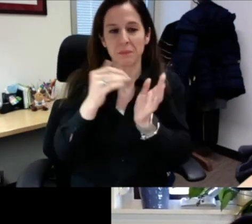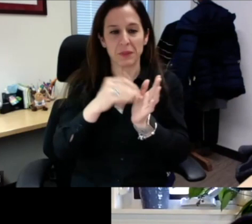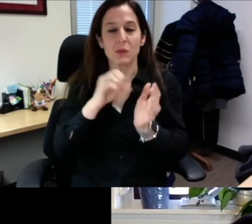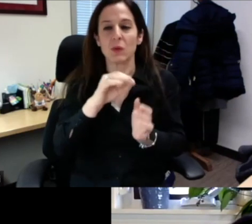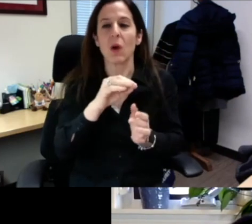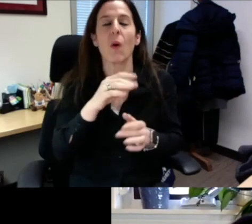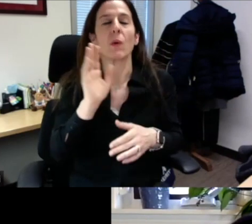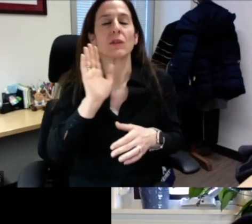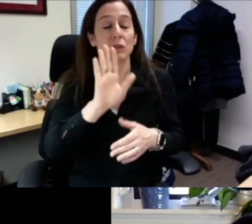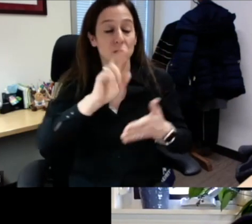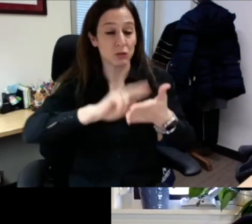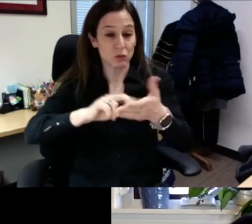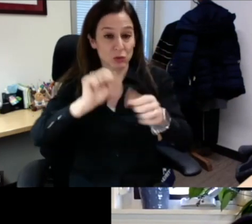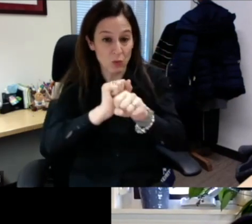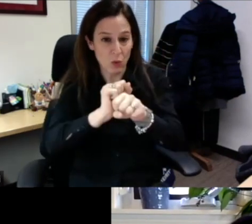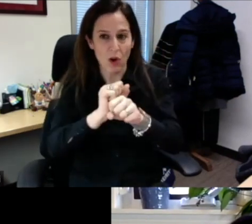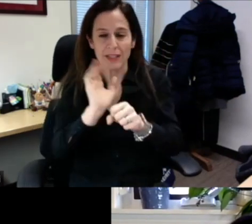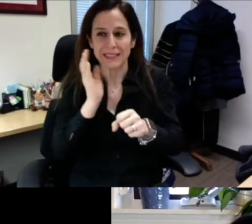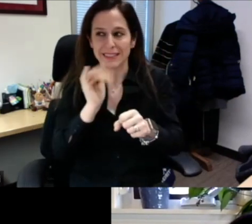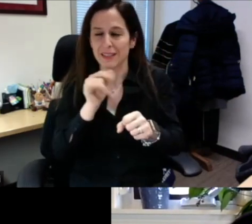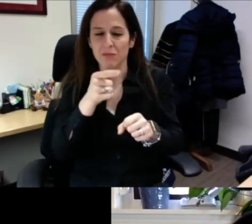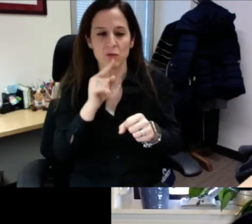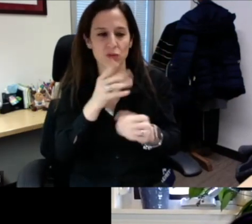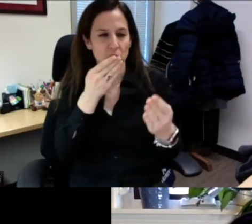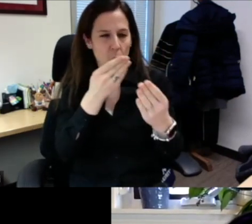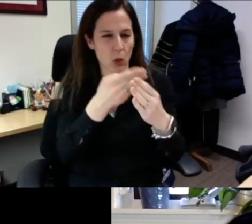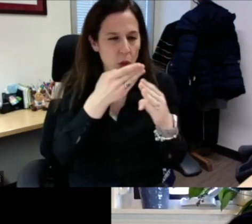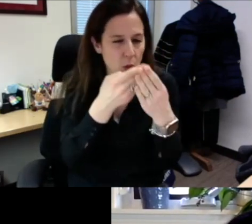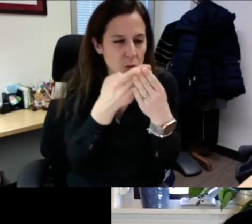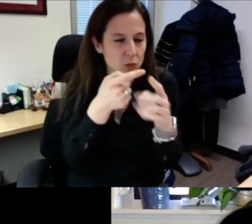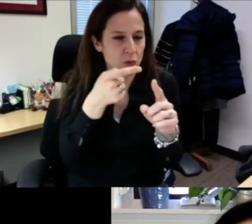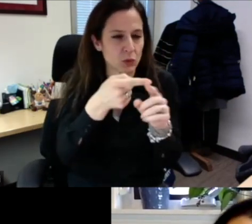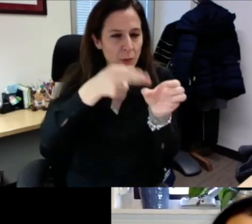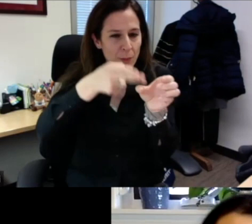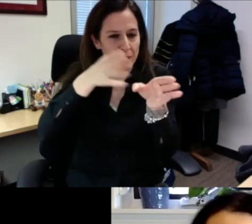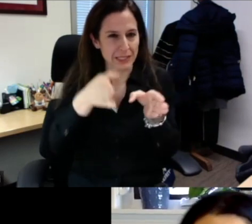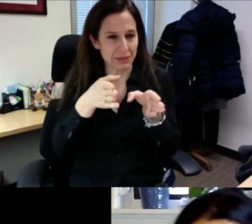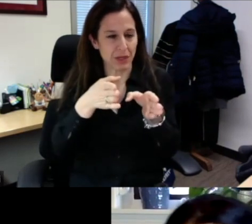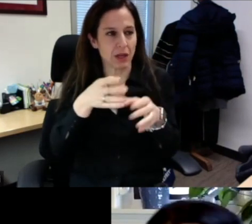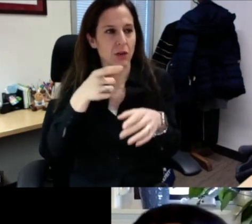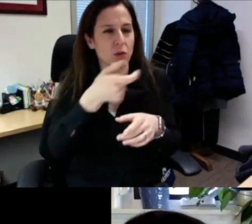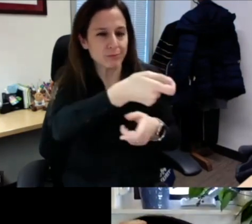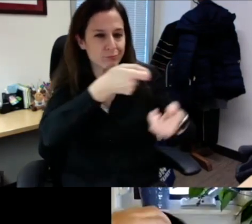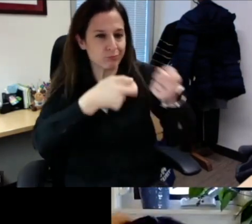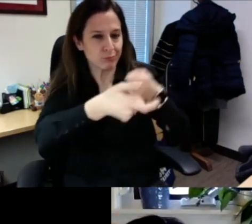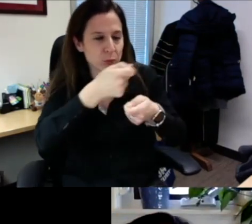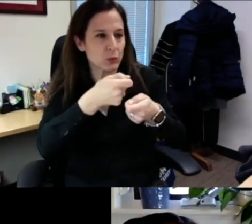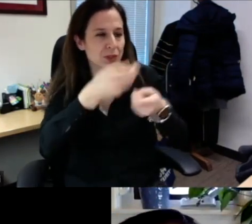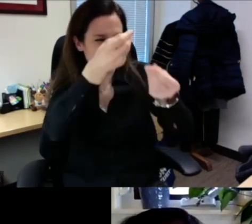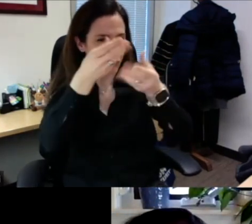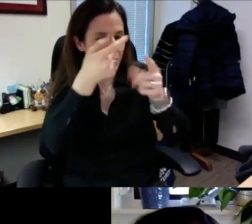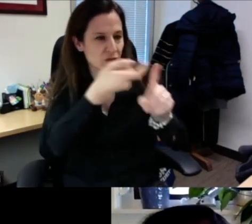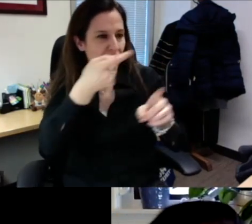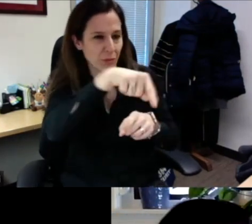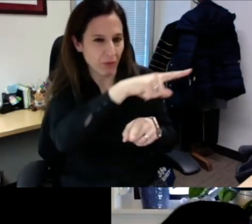Dr. Berlendi, thank you. Your research seems very close